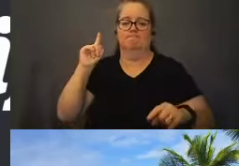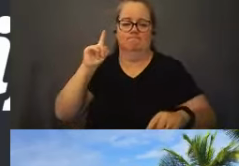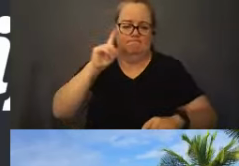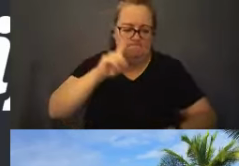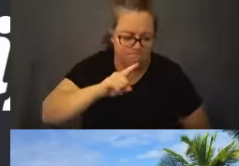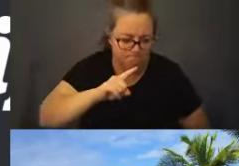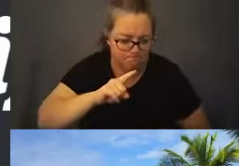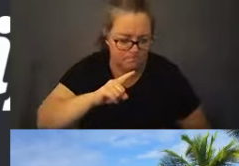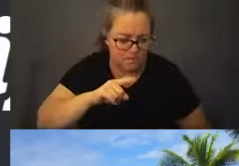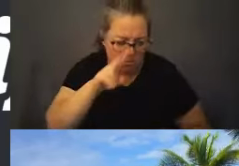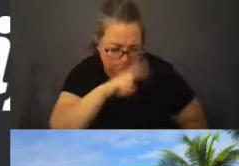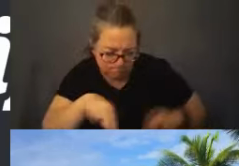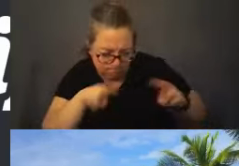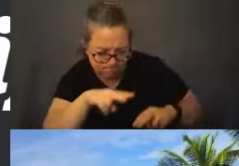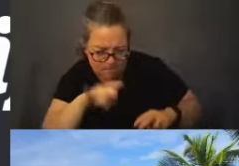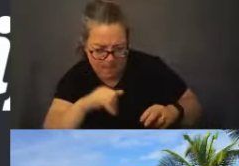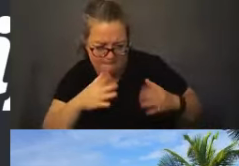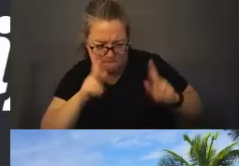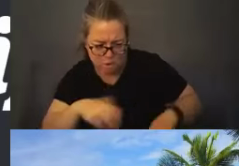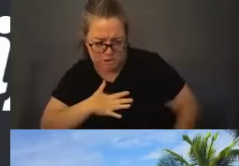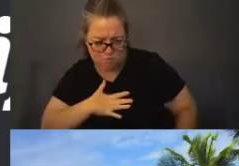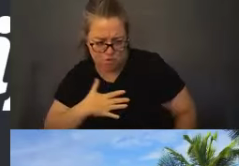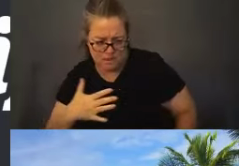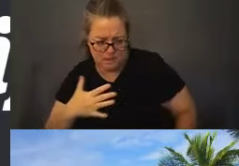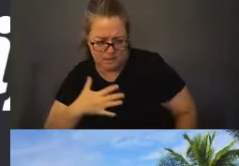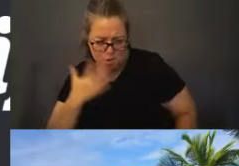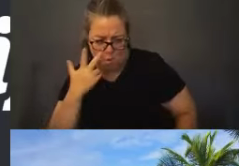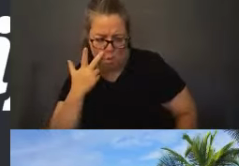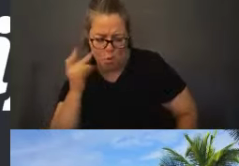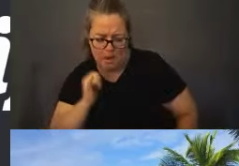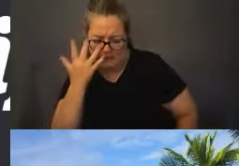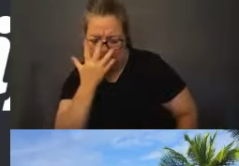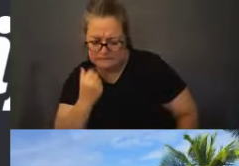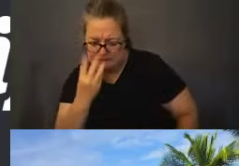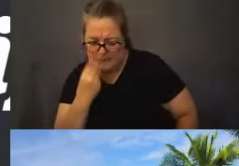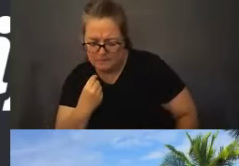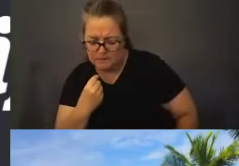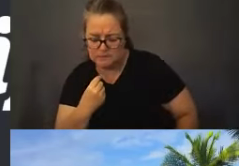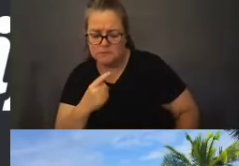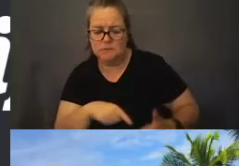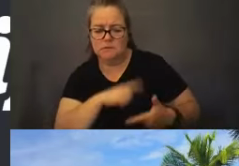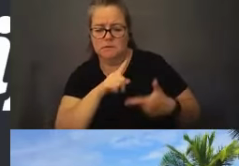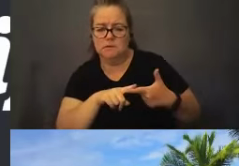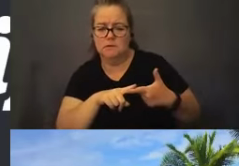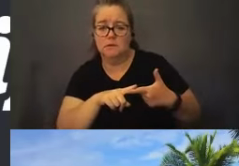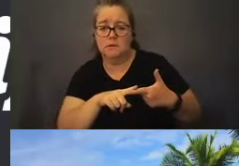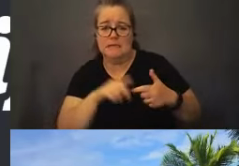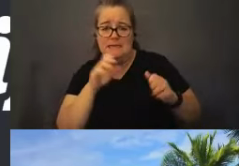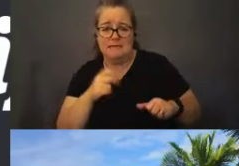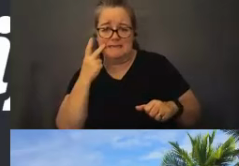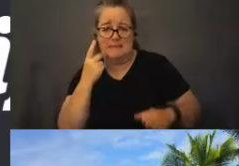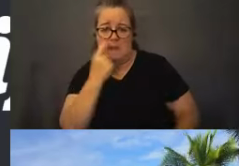and look and see, do they look like they're sleeping? Are they, can you see their